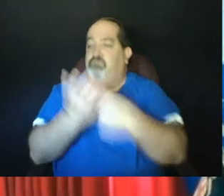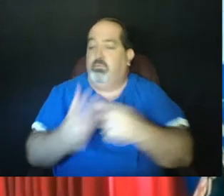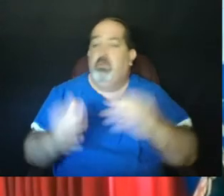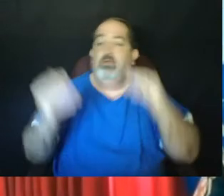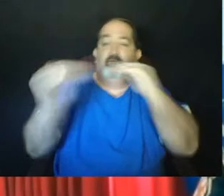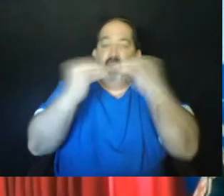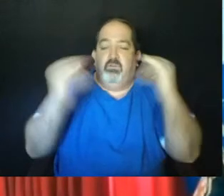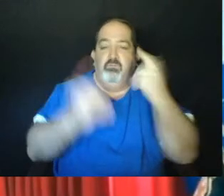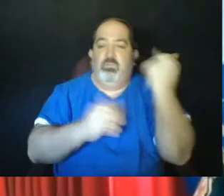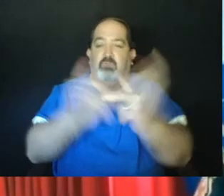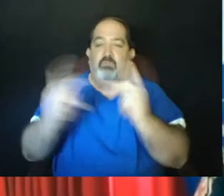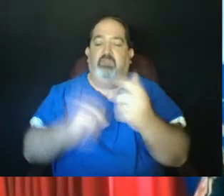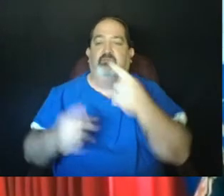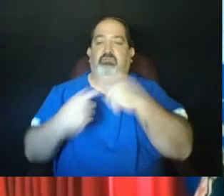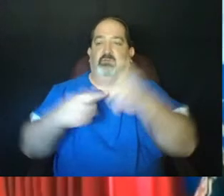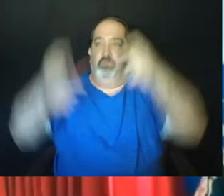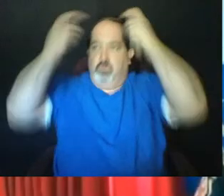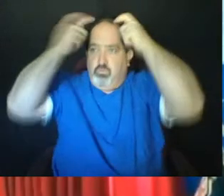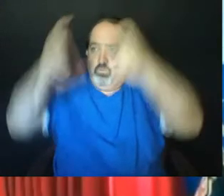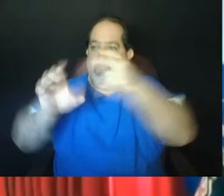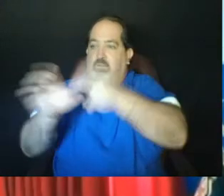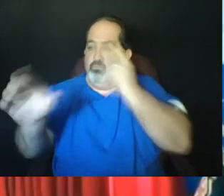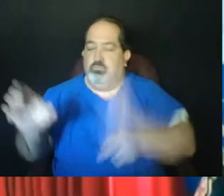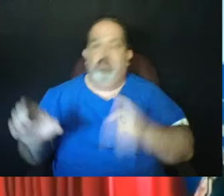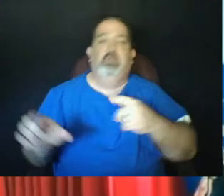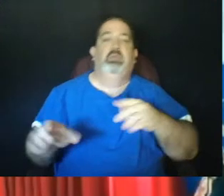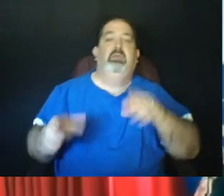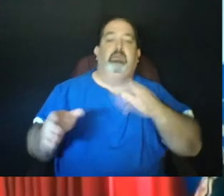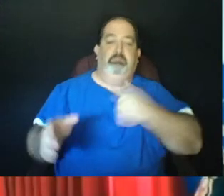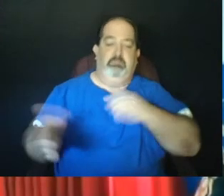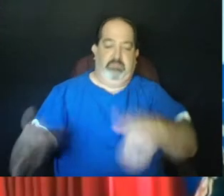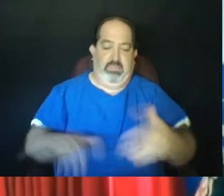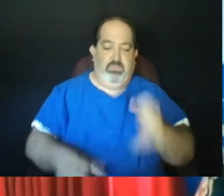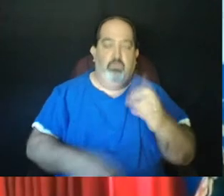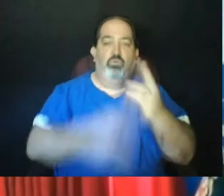crown depart the throne, death take me, or the world end.